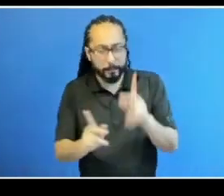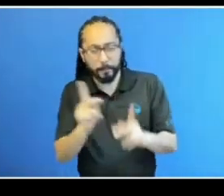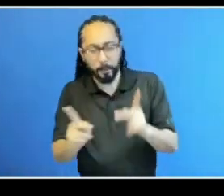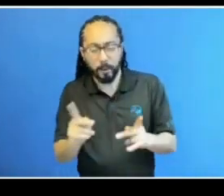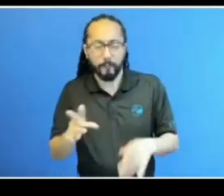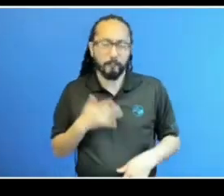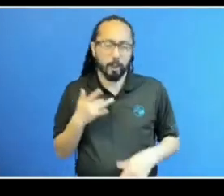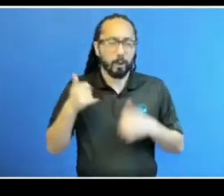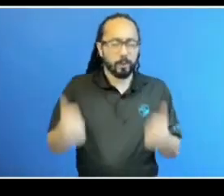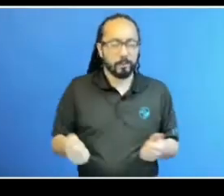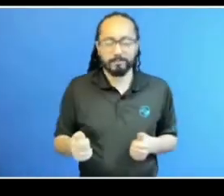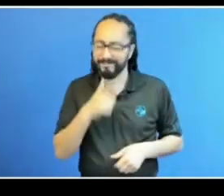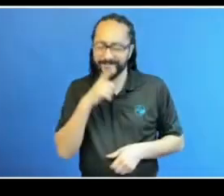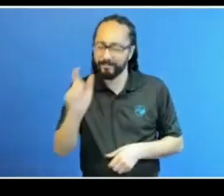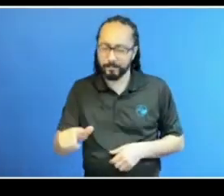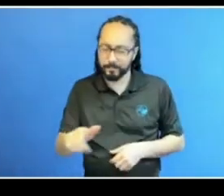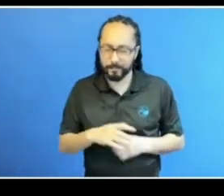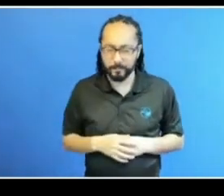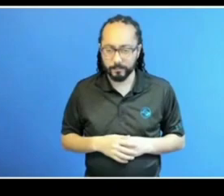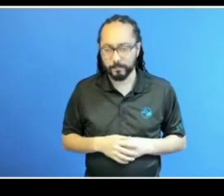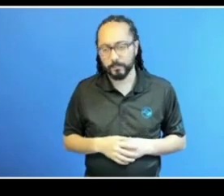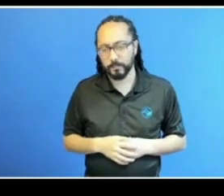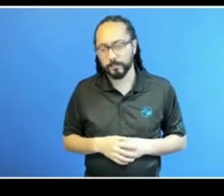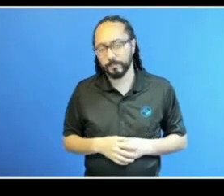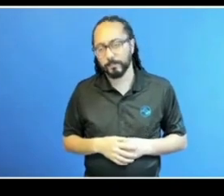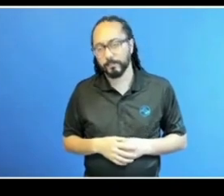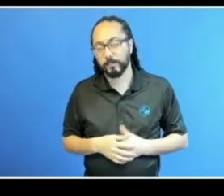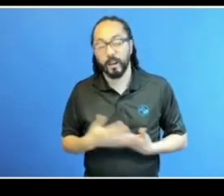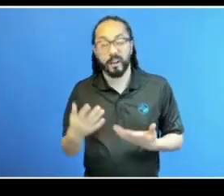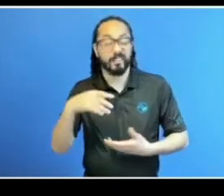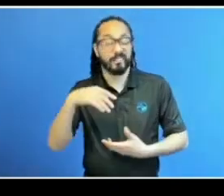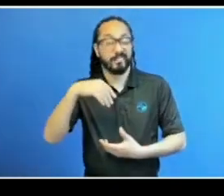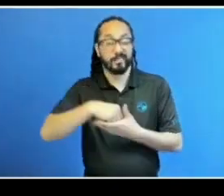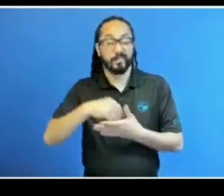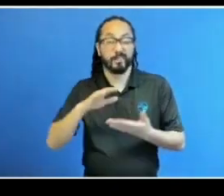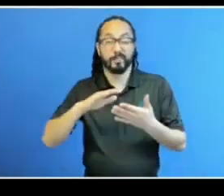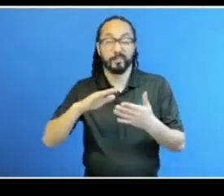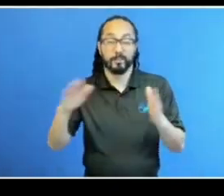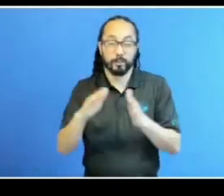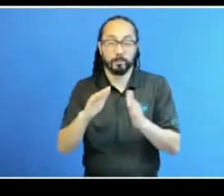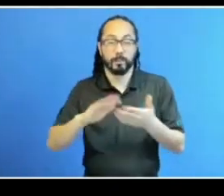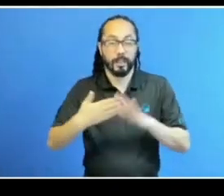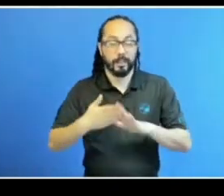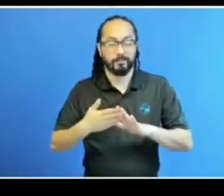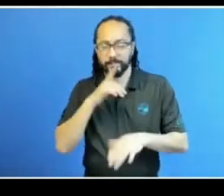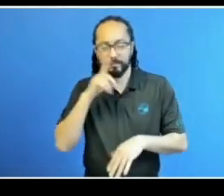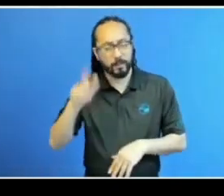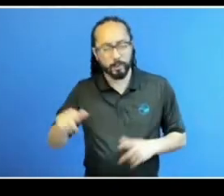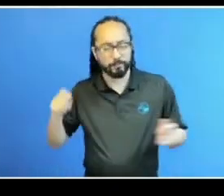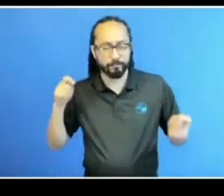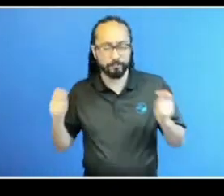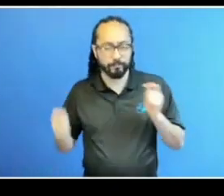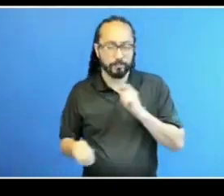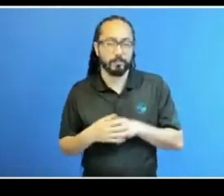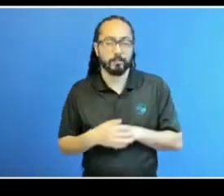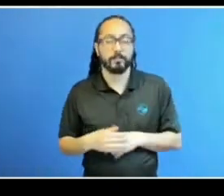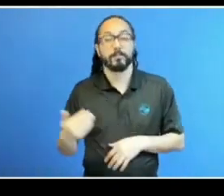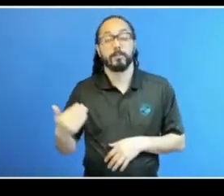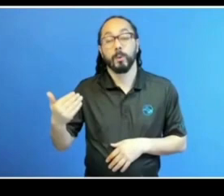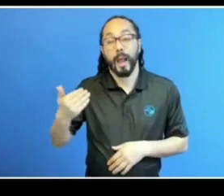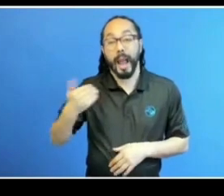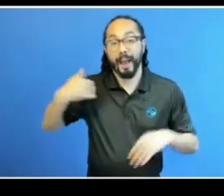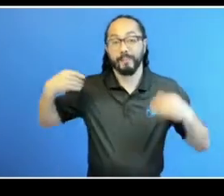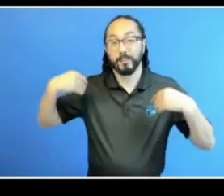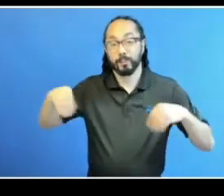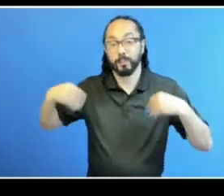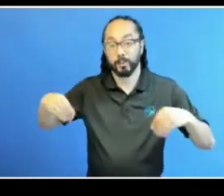it has to be. Even in a small town, we're in a small area. We have a brick and mortar. We